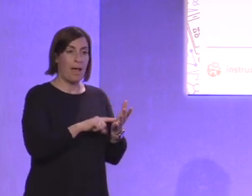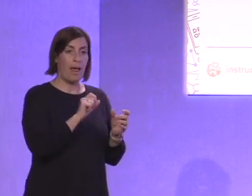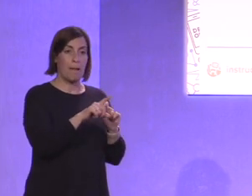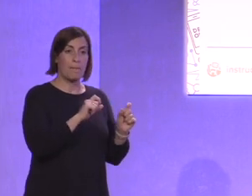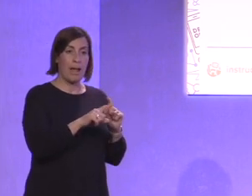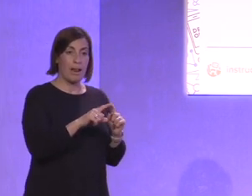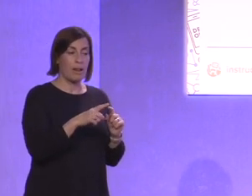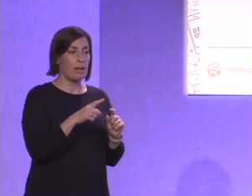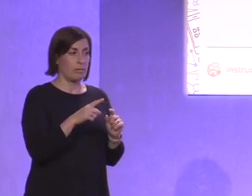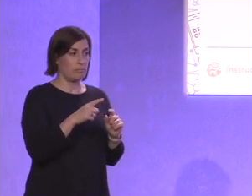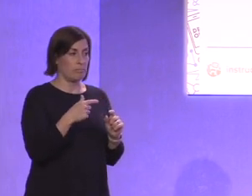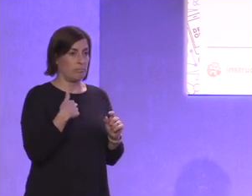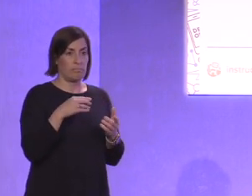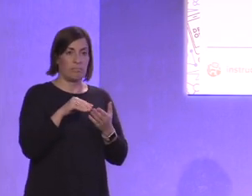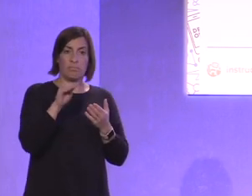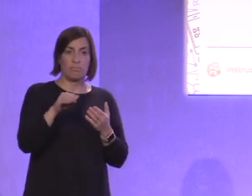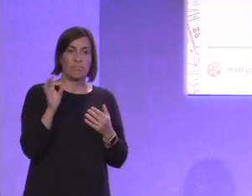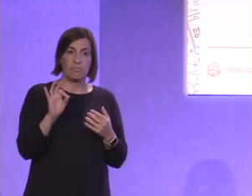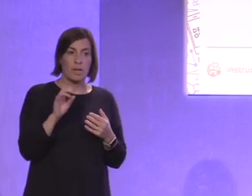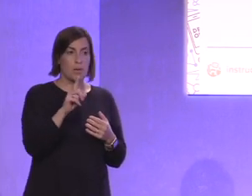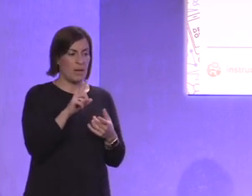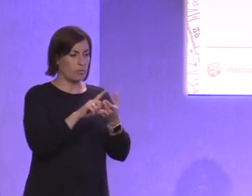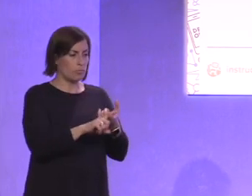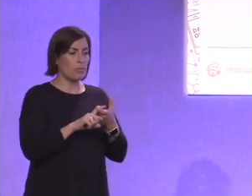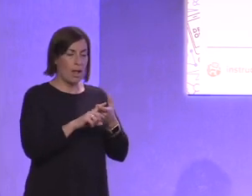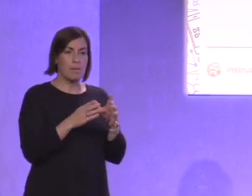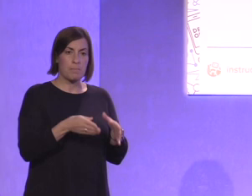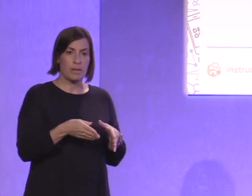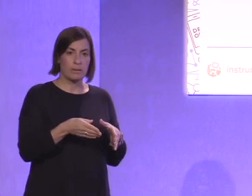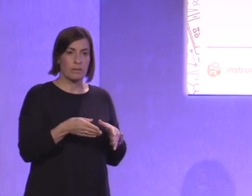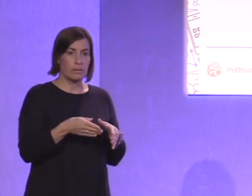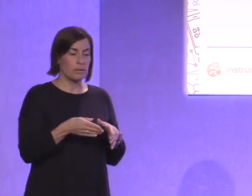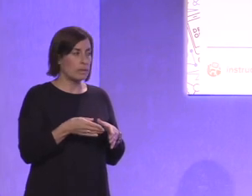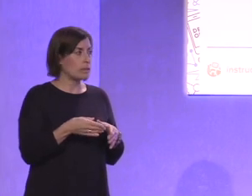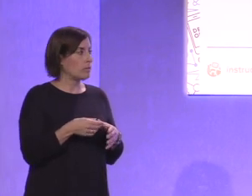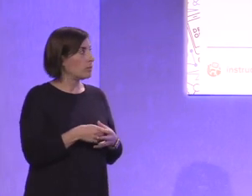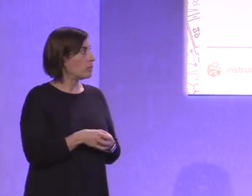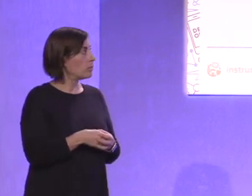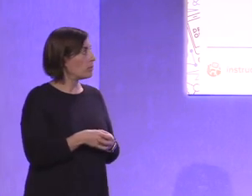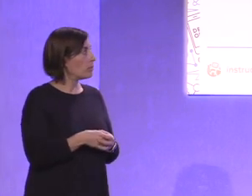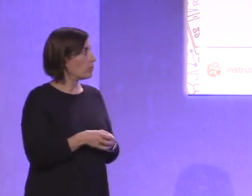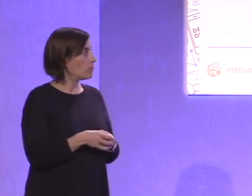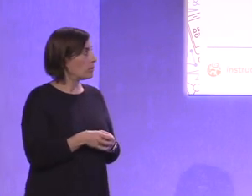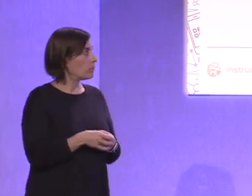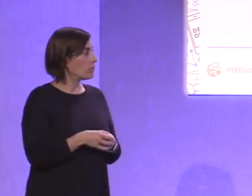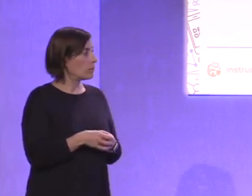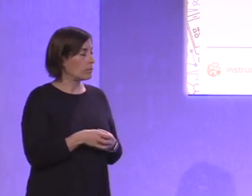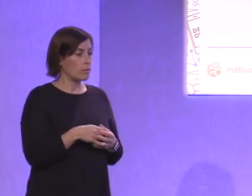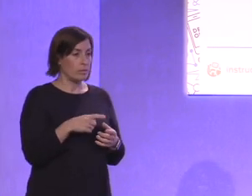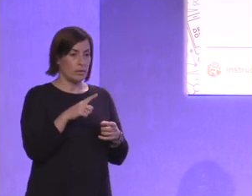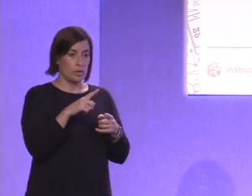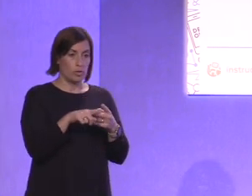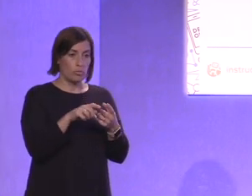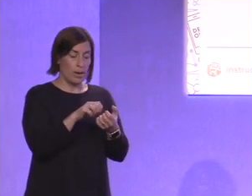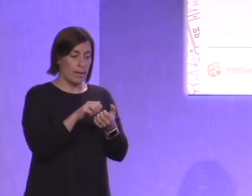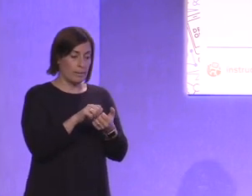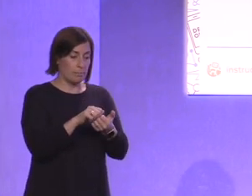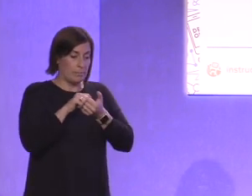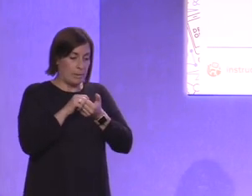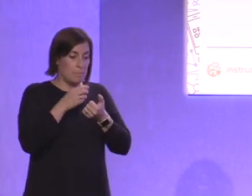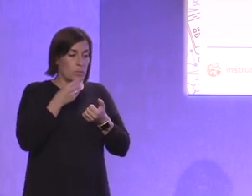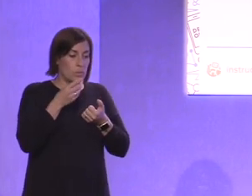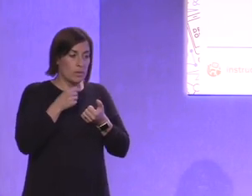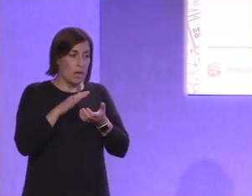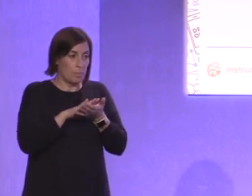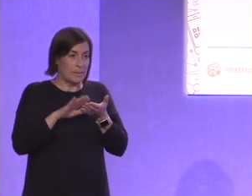very high level of reliability. That was also something I realized. Like, trying to retain a user doesn't mean that you're retaining necessarily someone who's